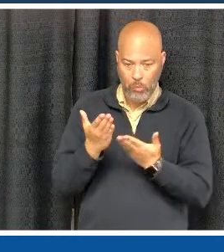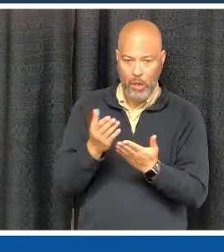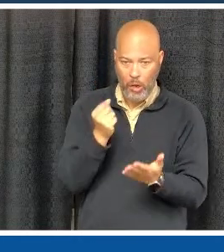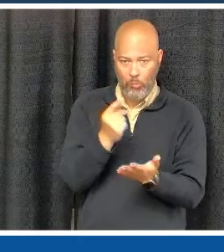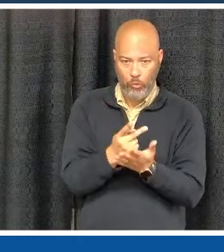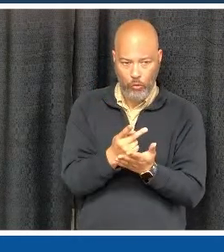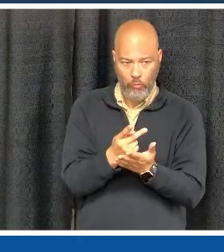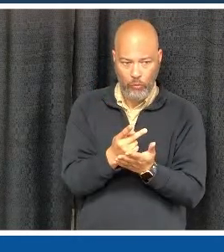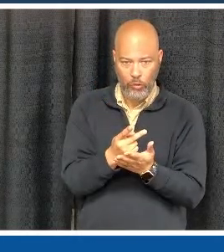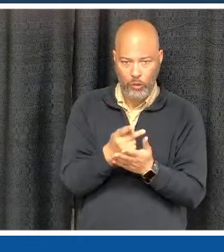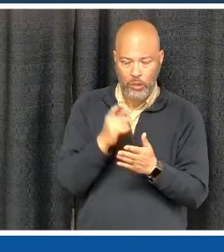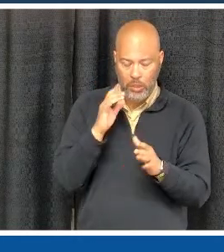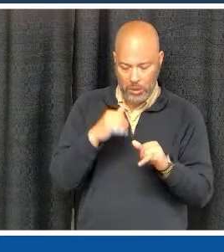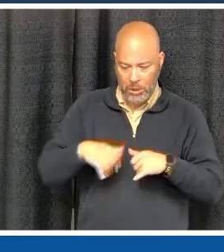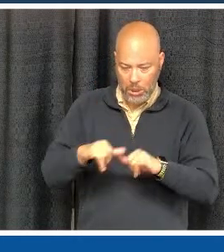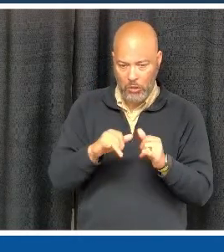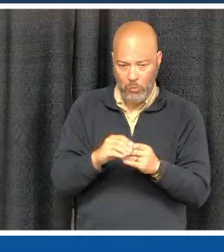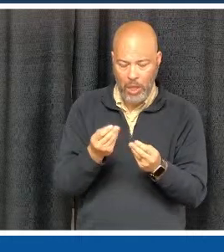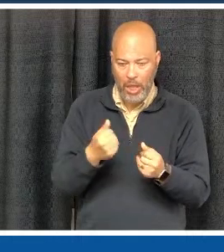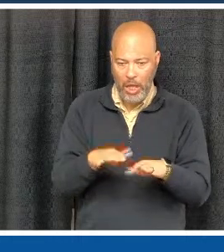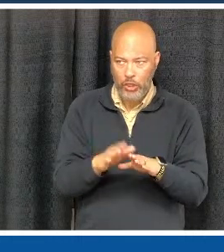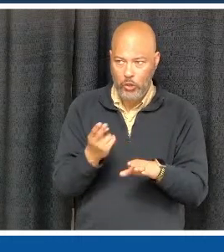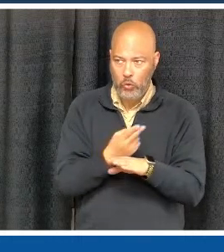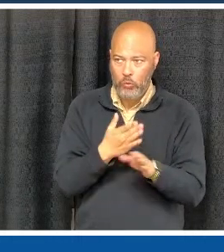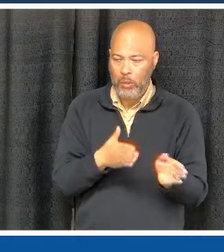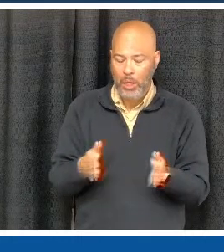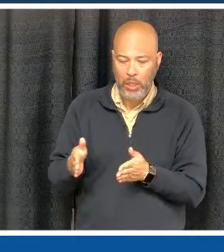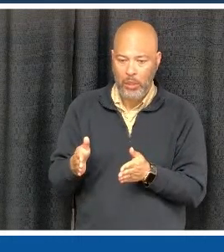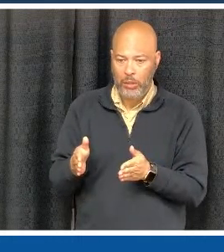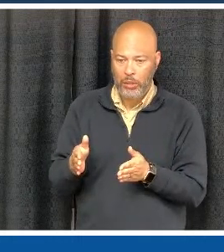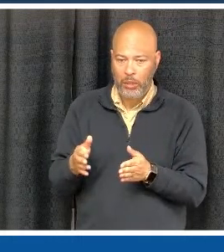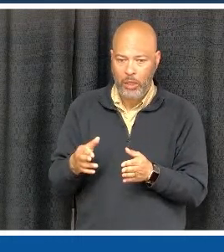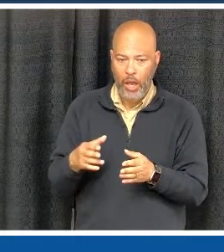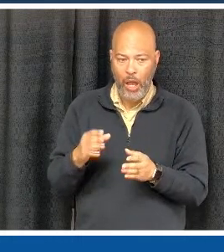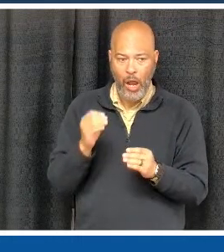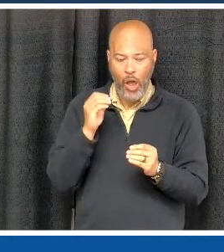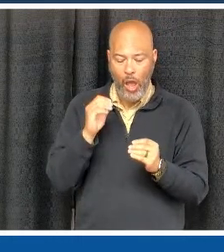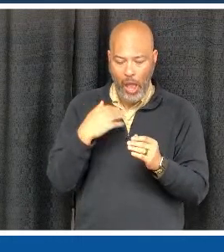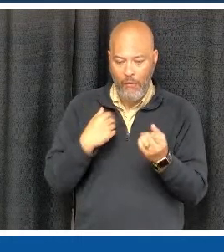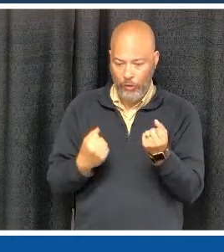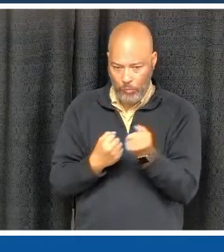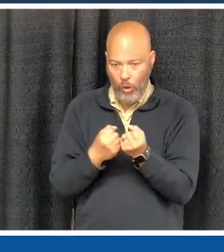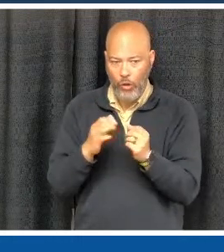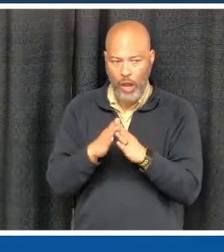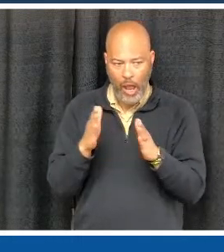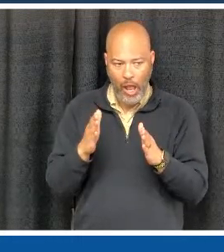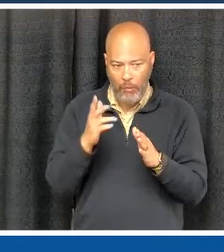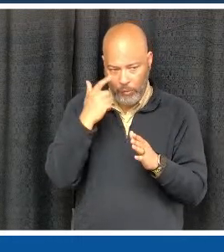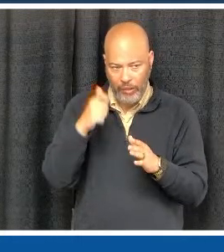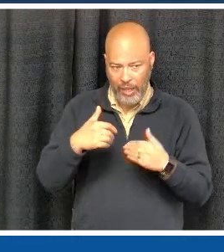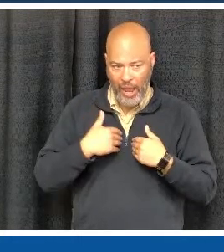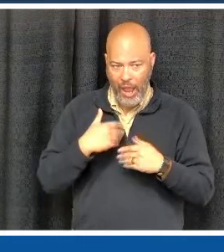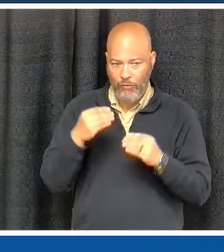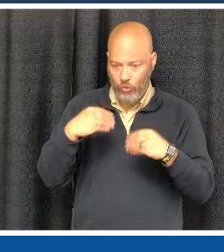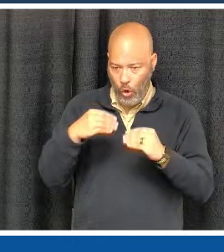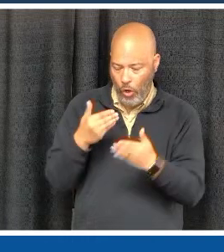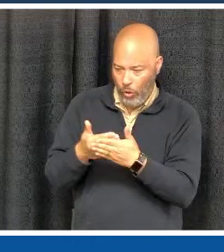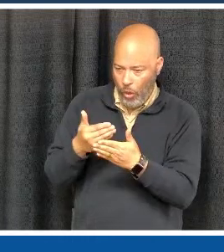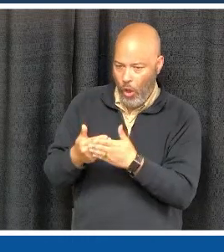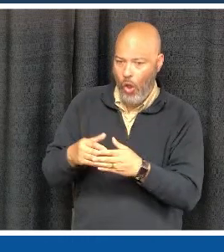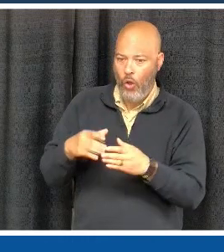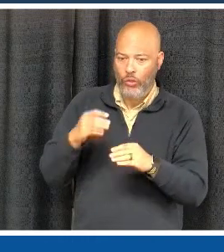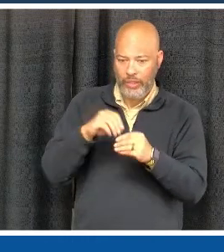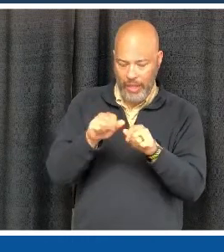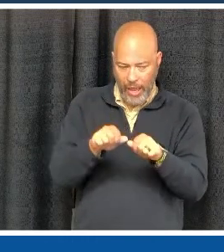The proposed request is consistent with the land use plan. Residential supportive uses such as mass transit, retail are in the